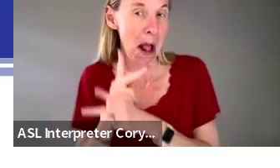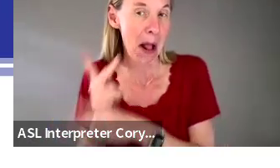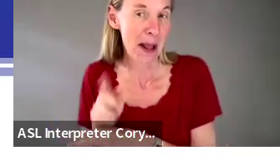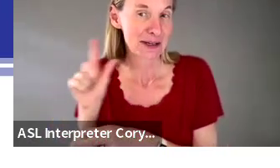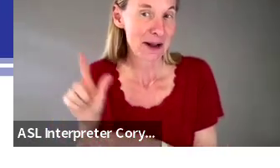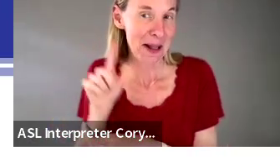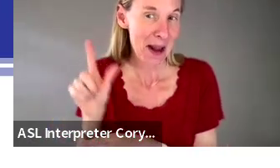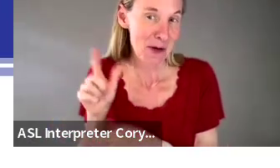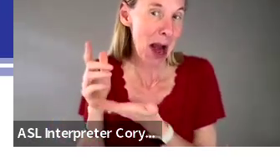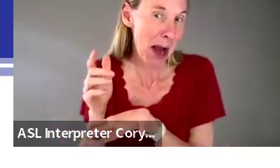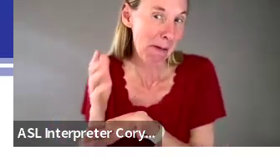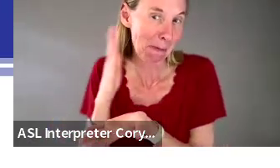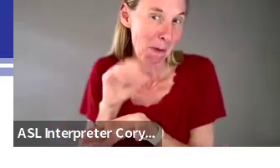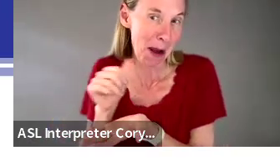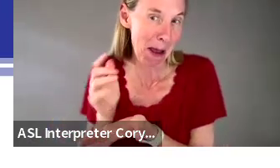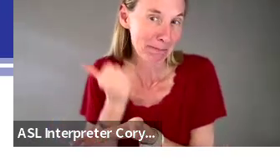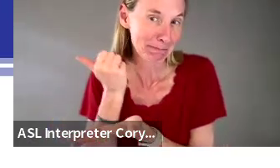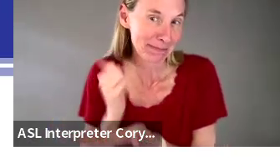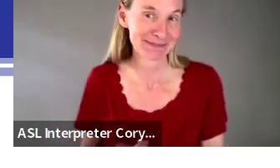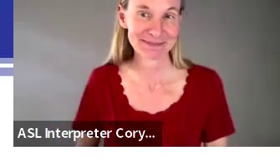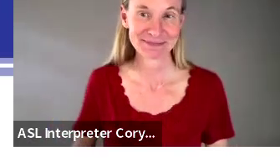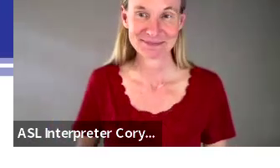the resource for you.